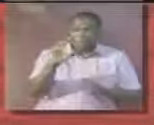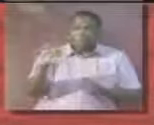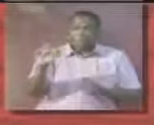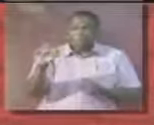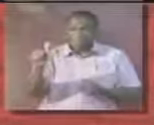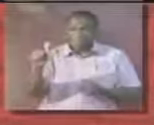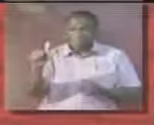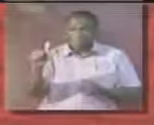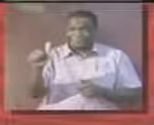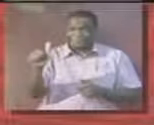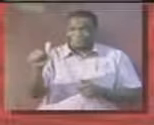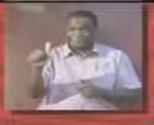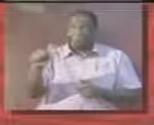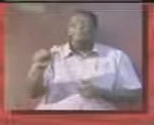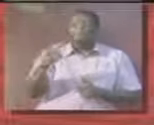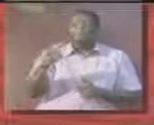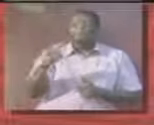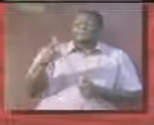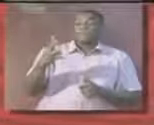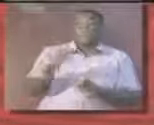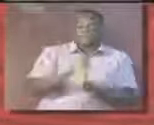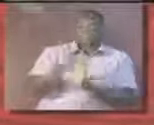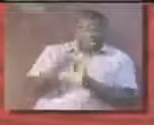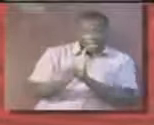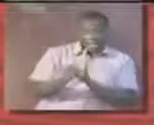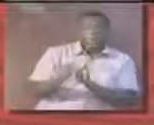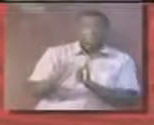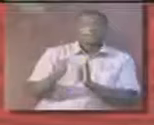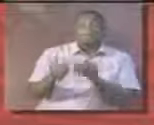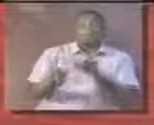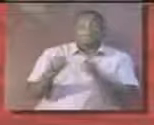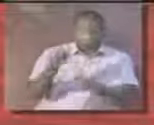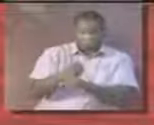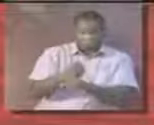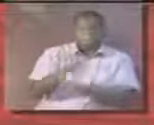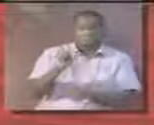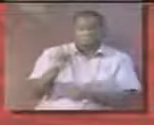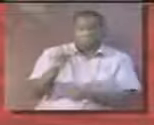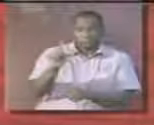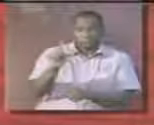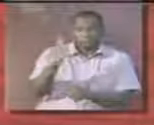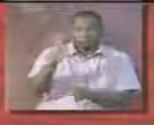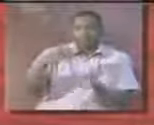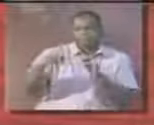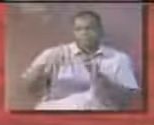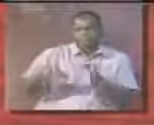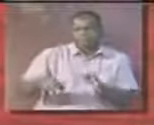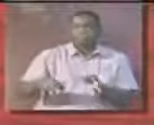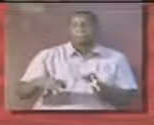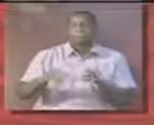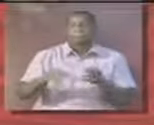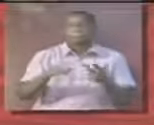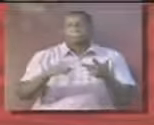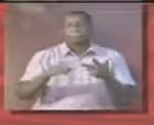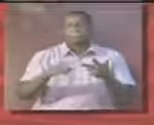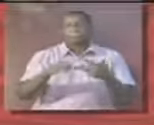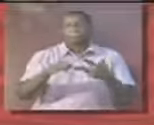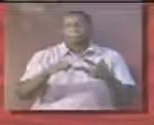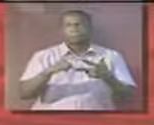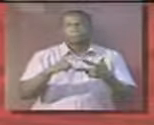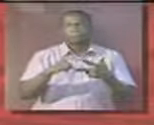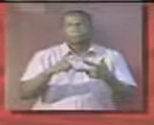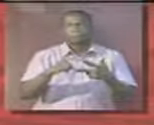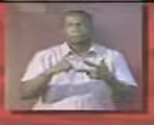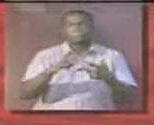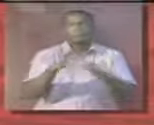April 2021, as well as a summary of the breakdown of the statistics in the parallel healthcare